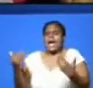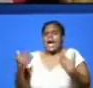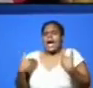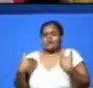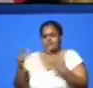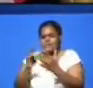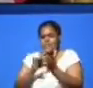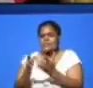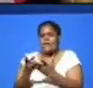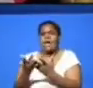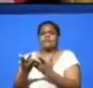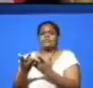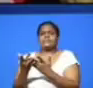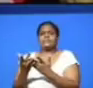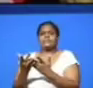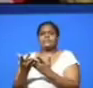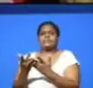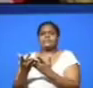man against